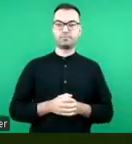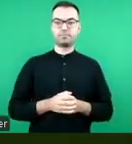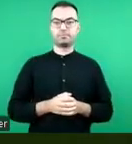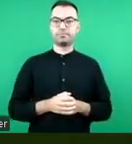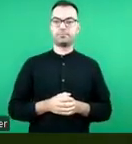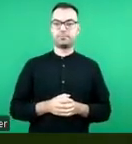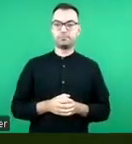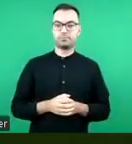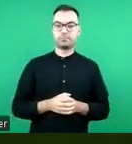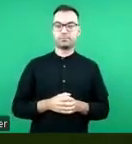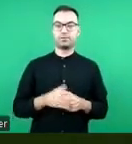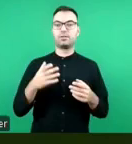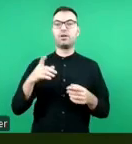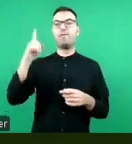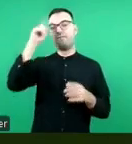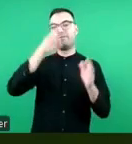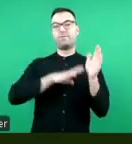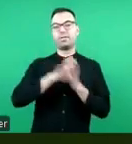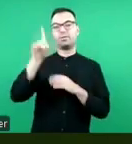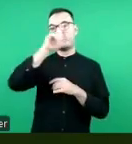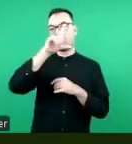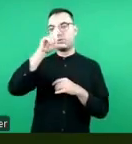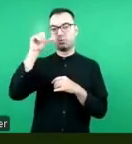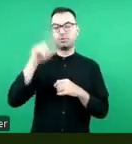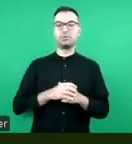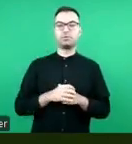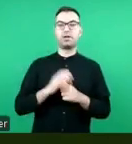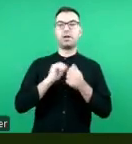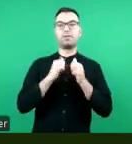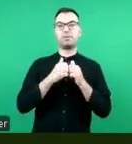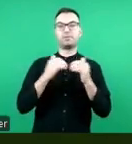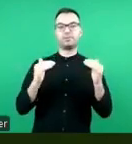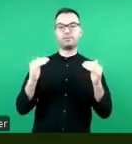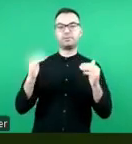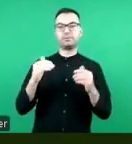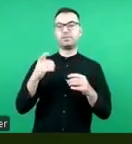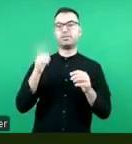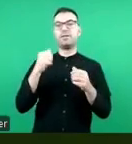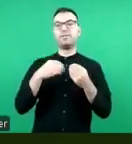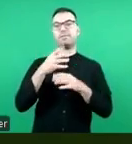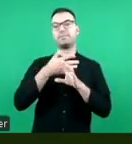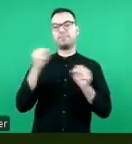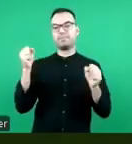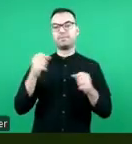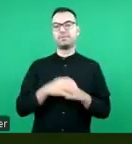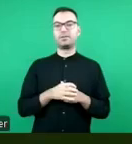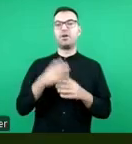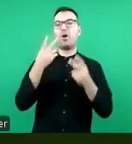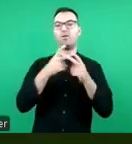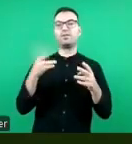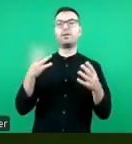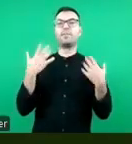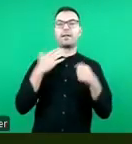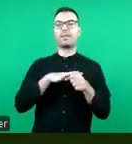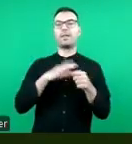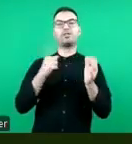like higher educated people, or people with higher final degree, they tend to visit national parks more often,